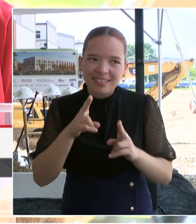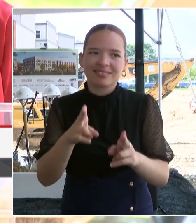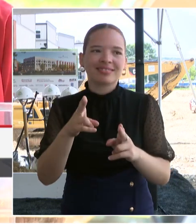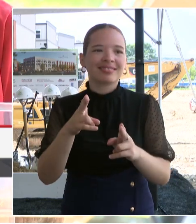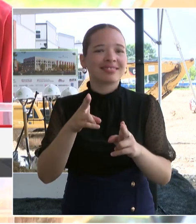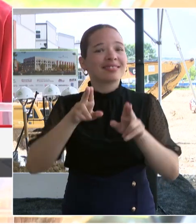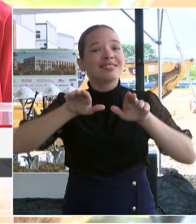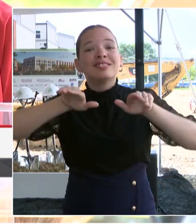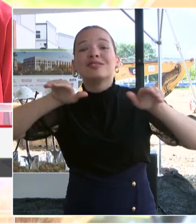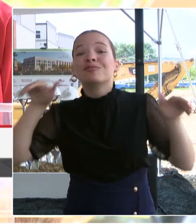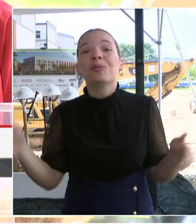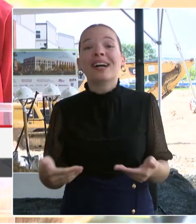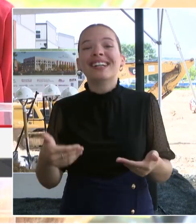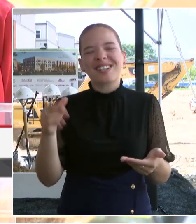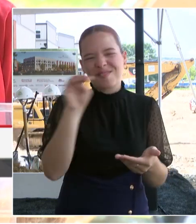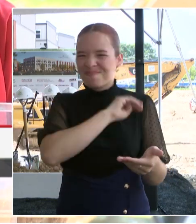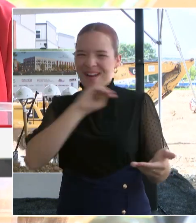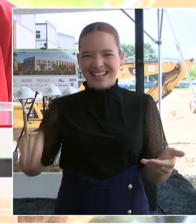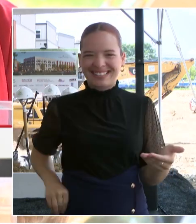Muriel Bowser,